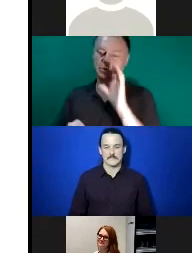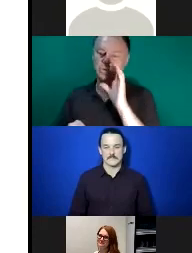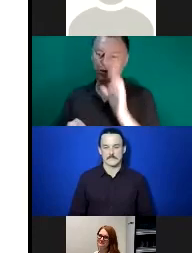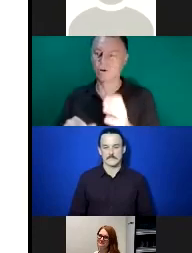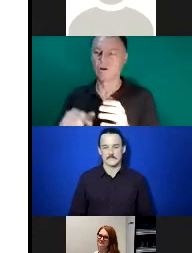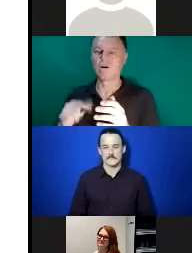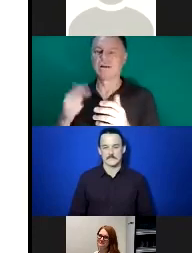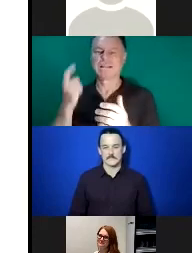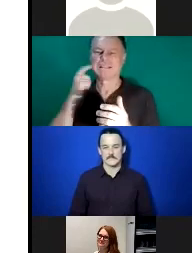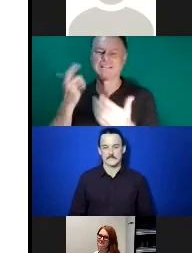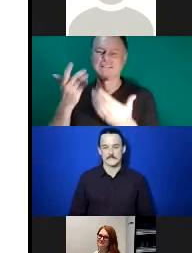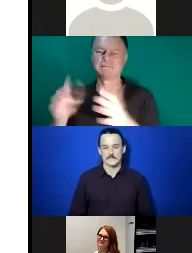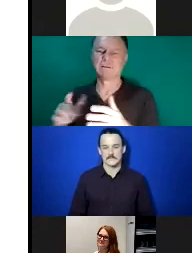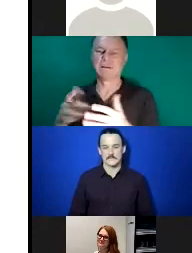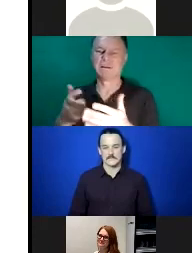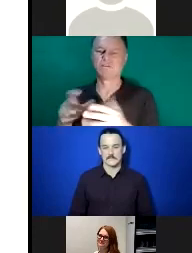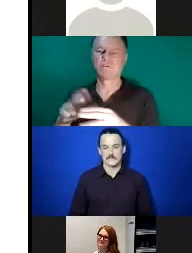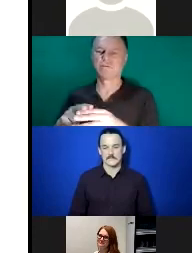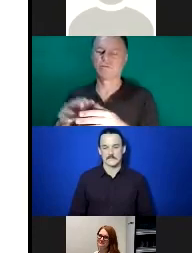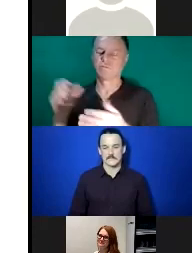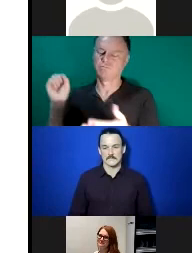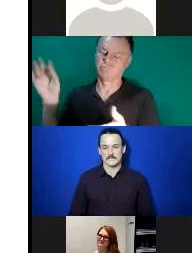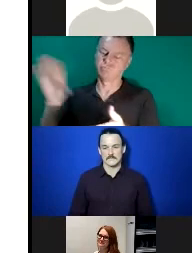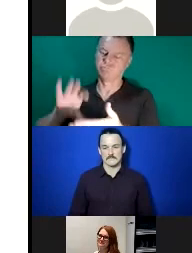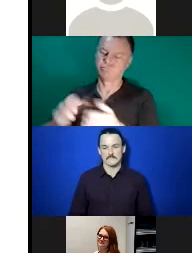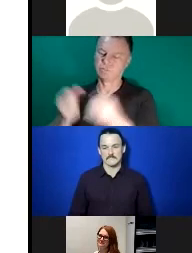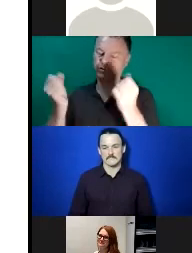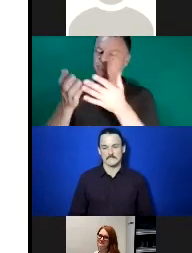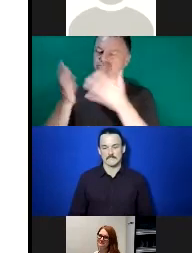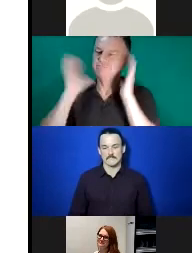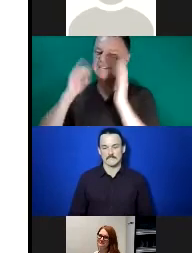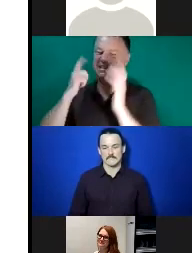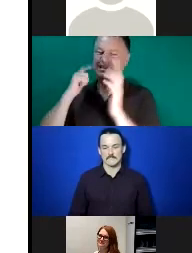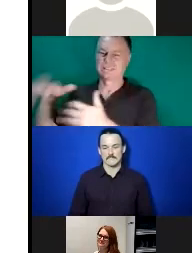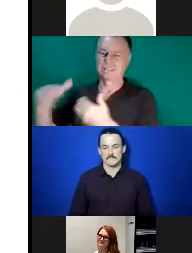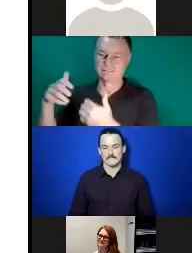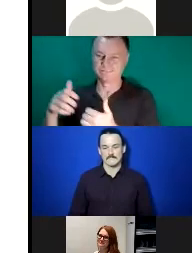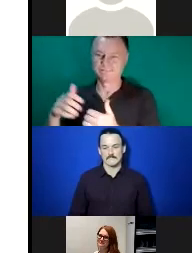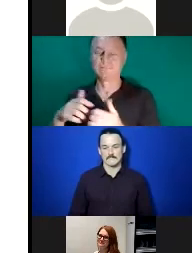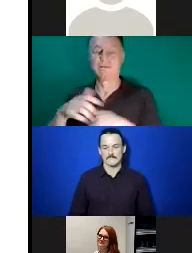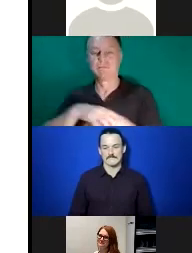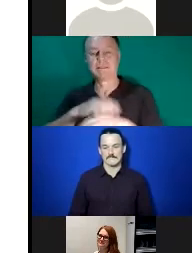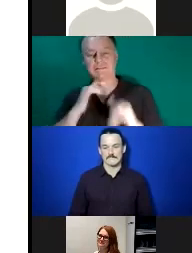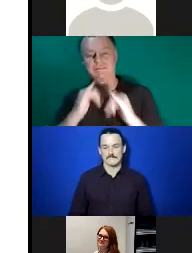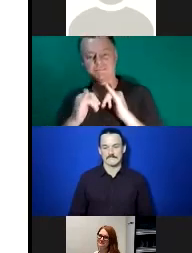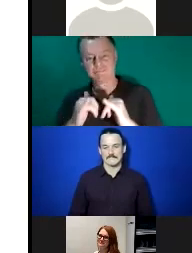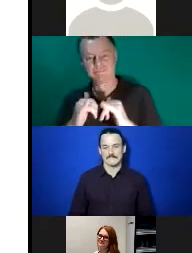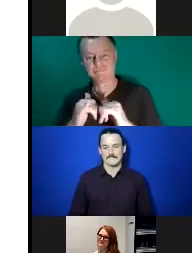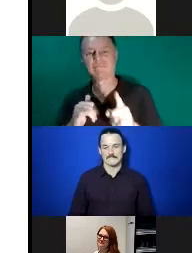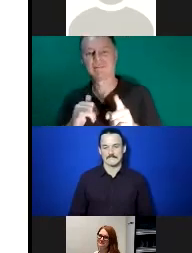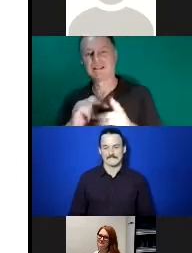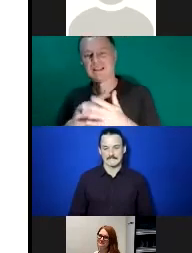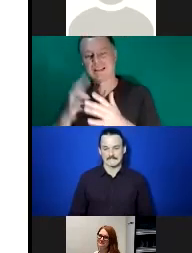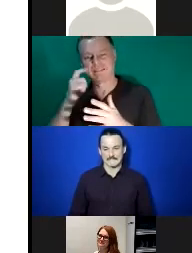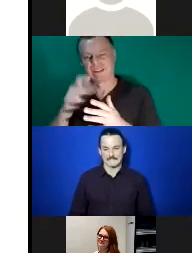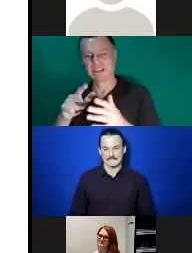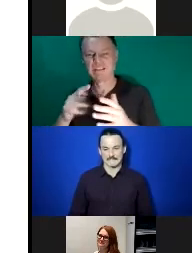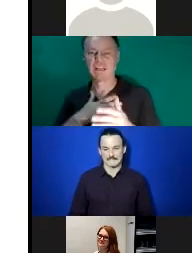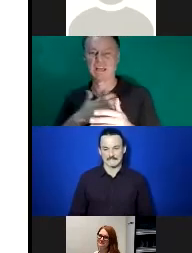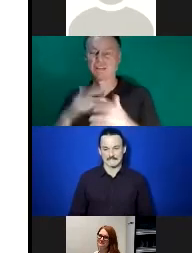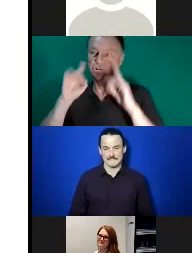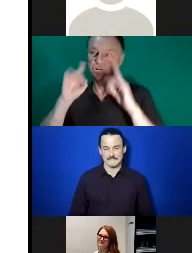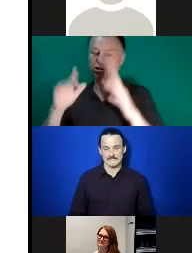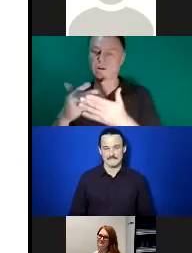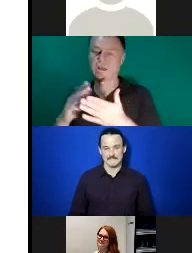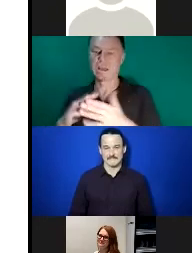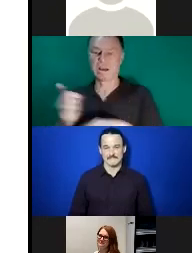to obtain. While the investigation progressed, Moores enjoyed reenacting the murders for medical doctors who